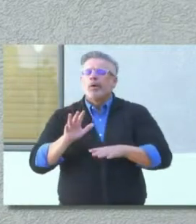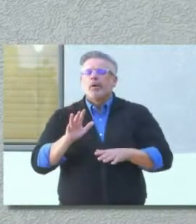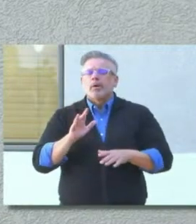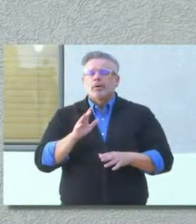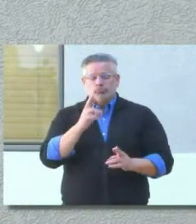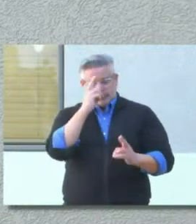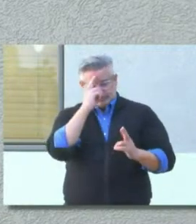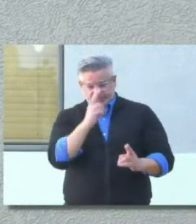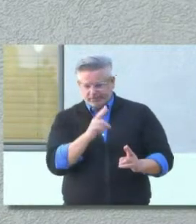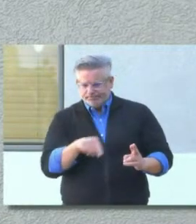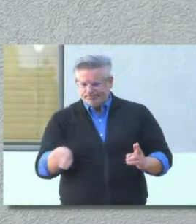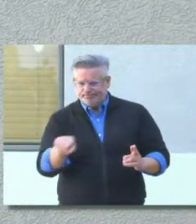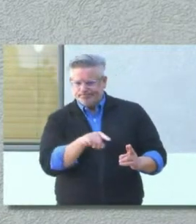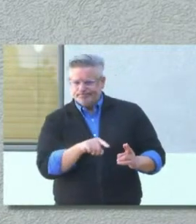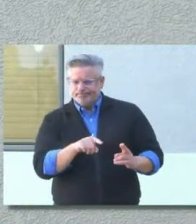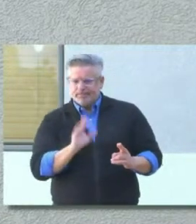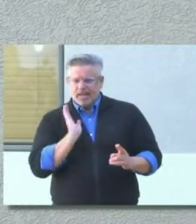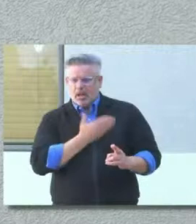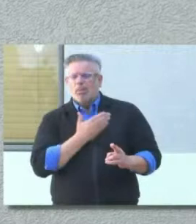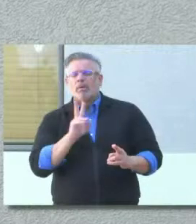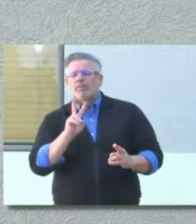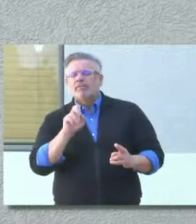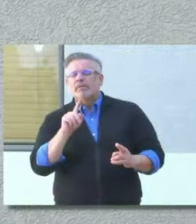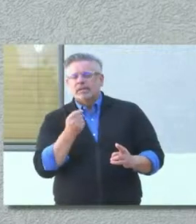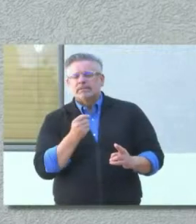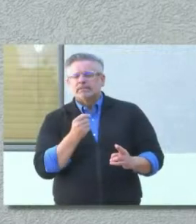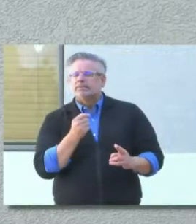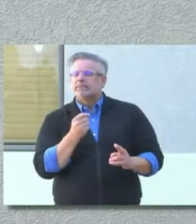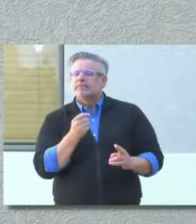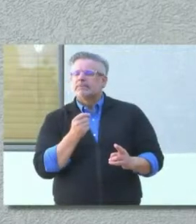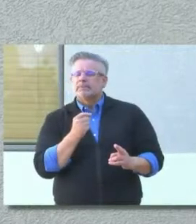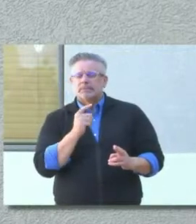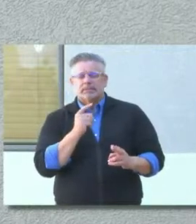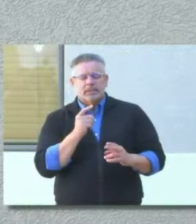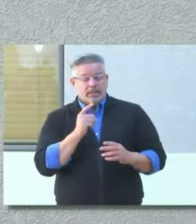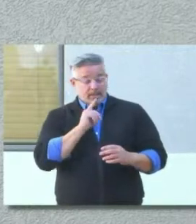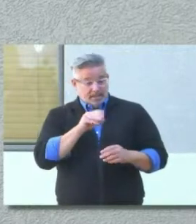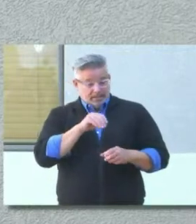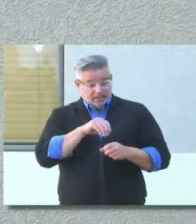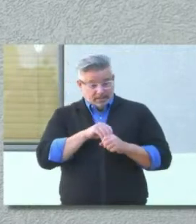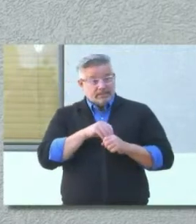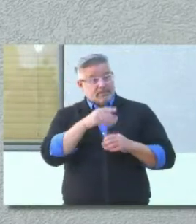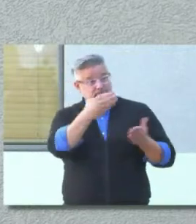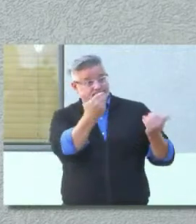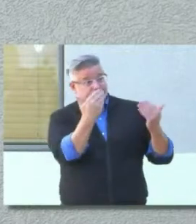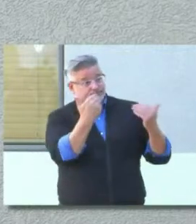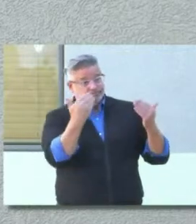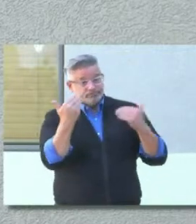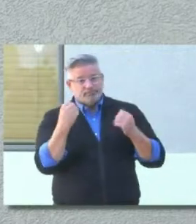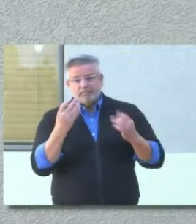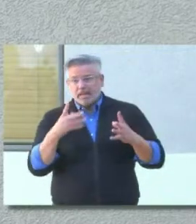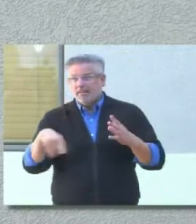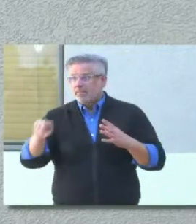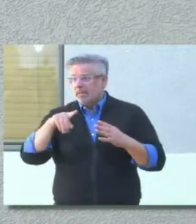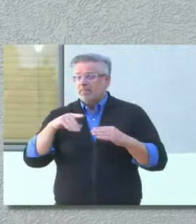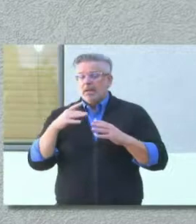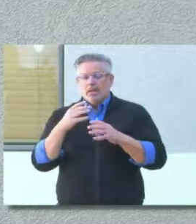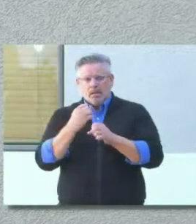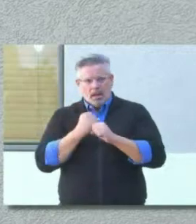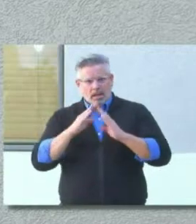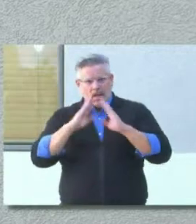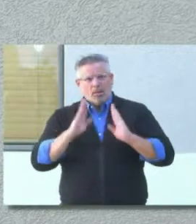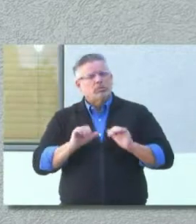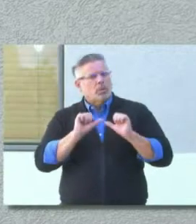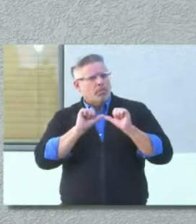and respect to our veterans. They deserved, got them on the inside of these gates. Many of them gotten housing,